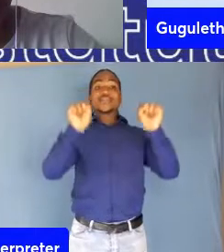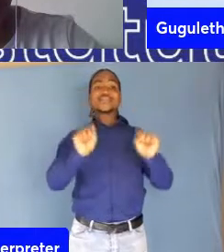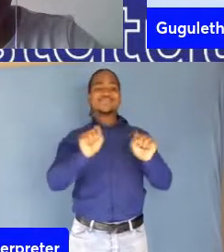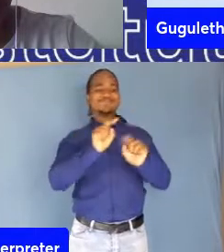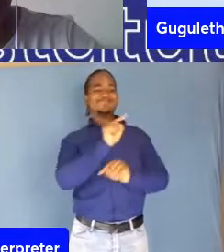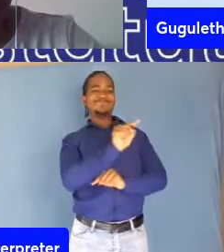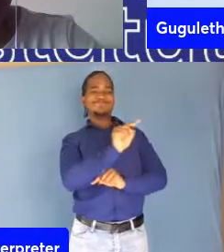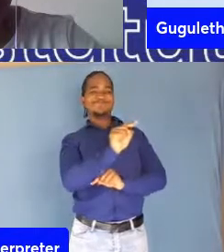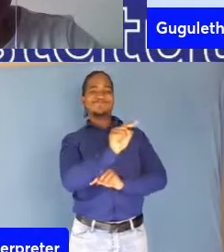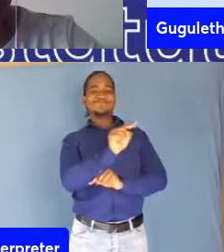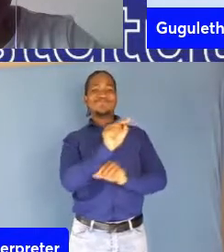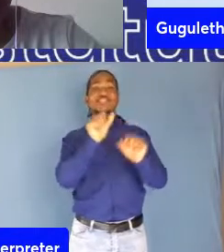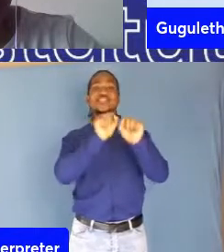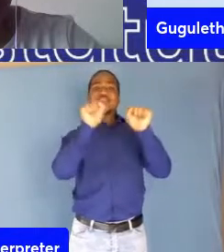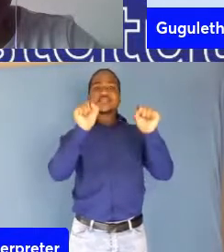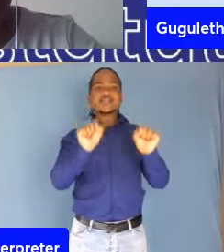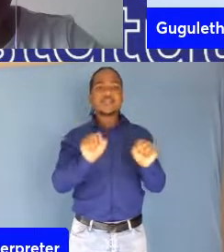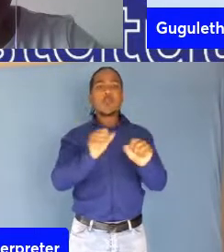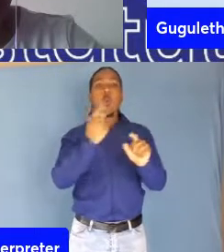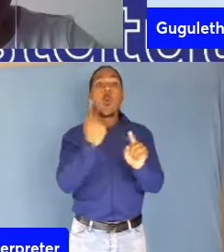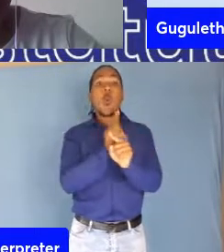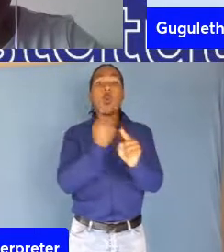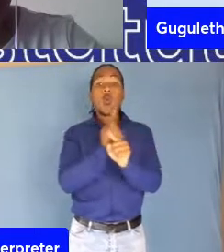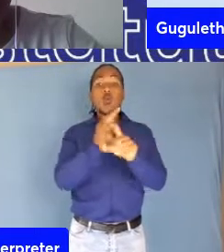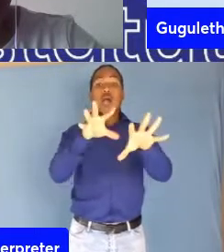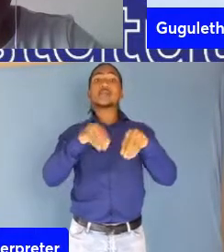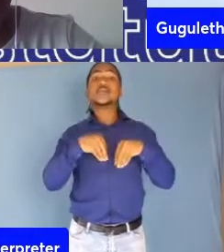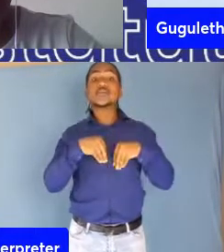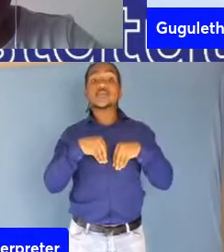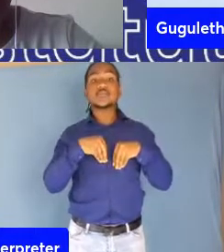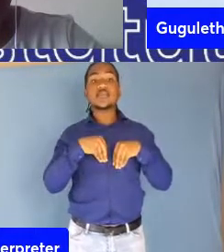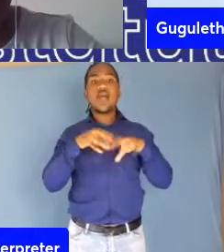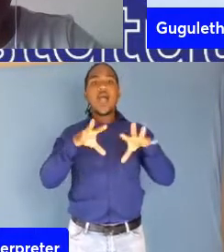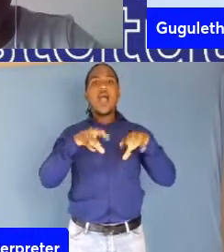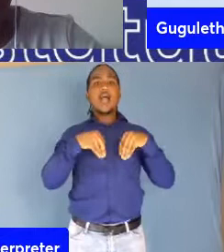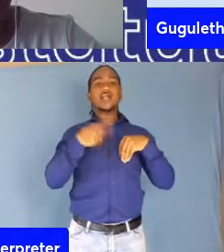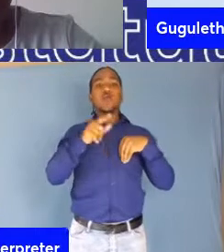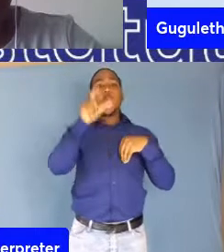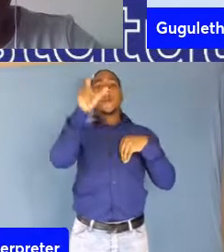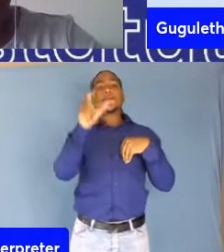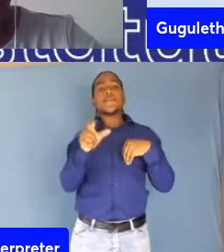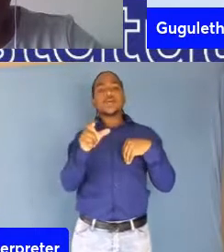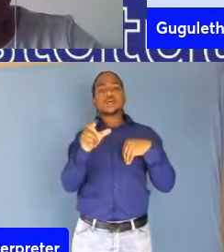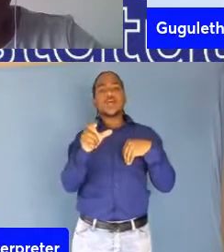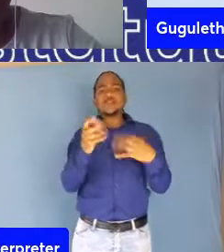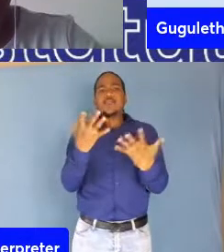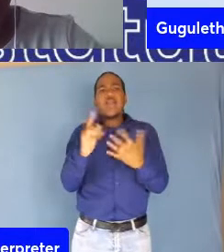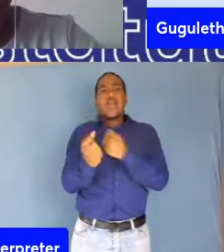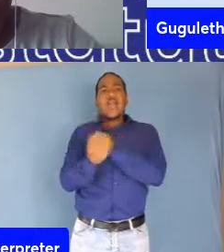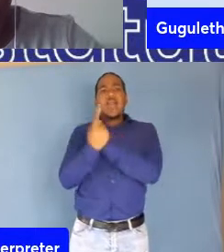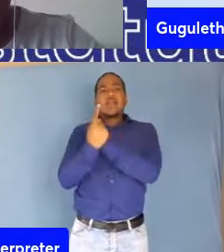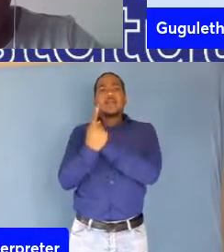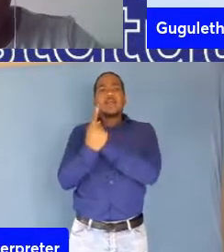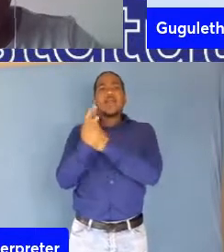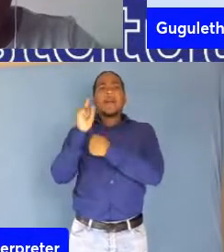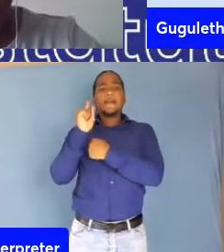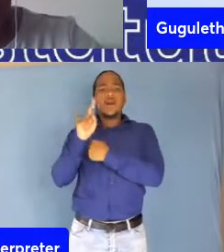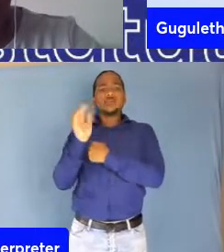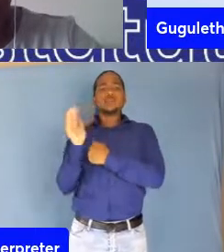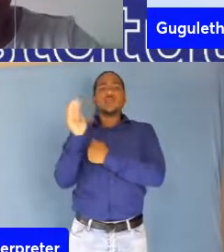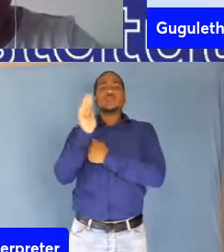doesn't always allow for someone that it has happened to come out and